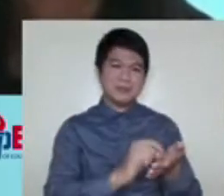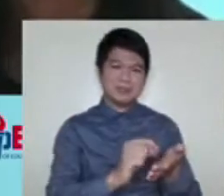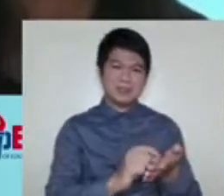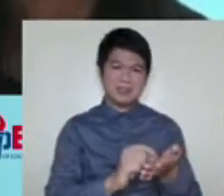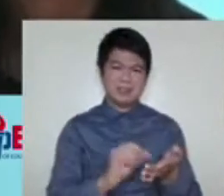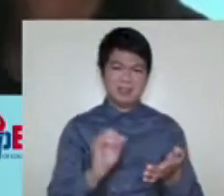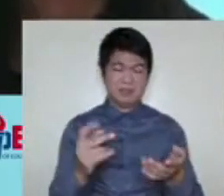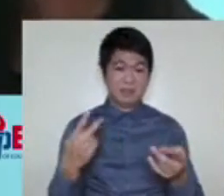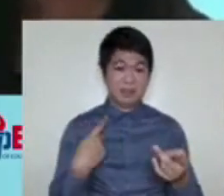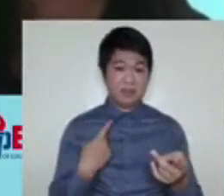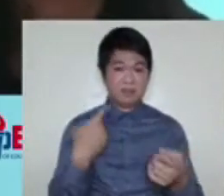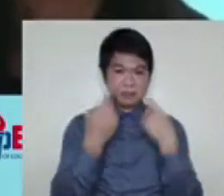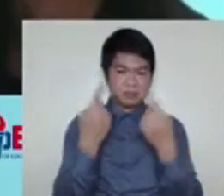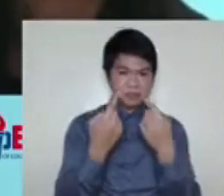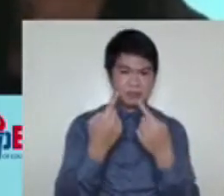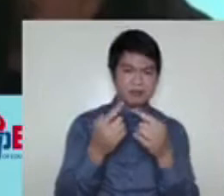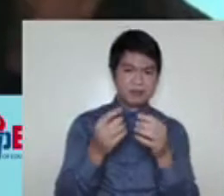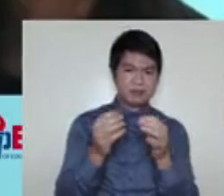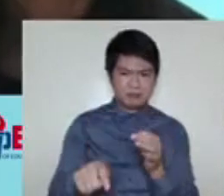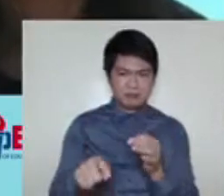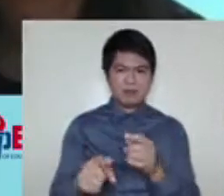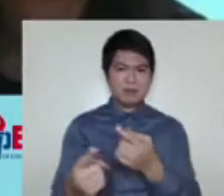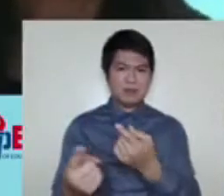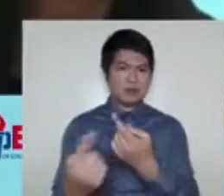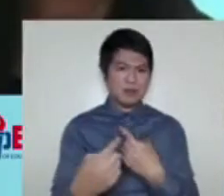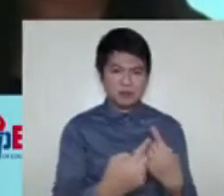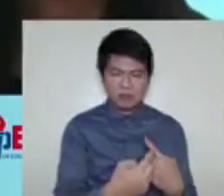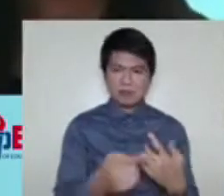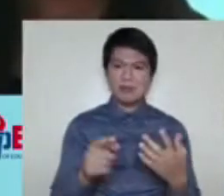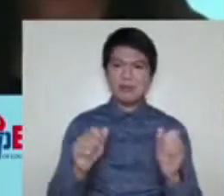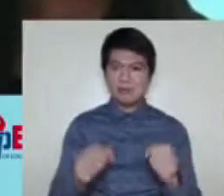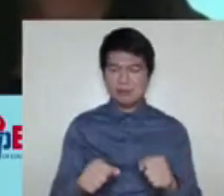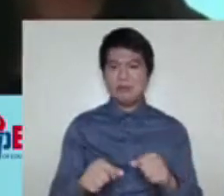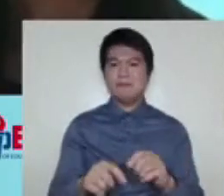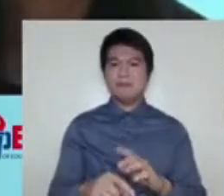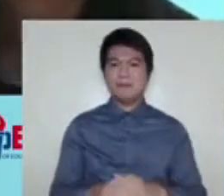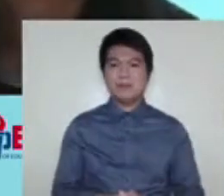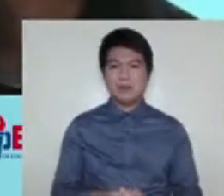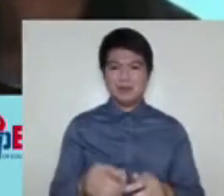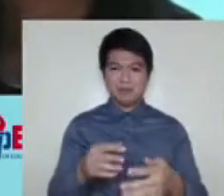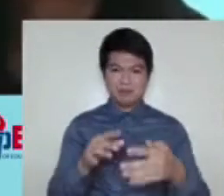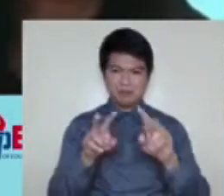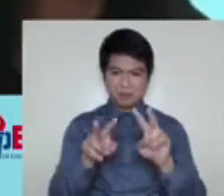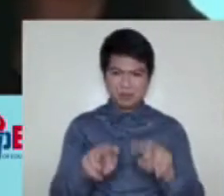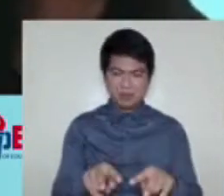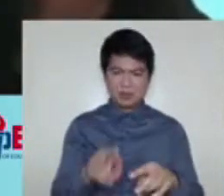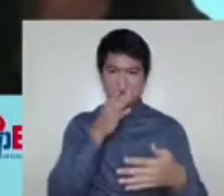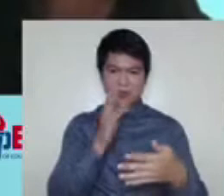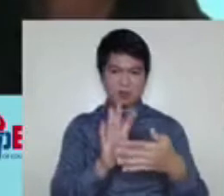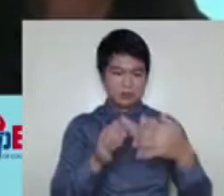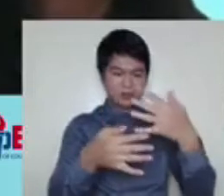we are continuously monitoring our comment box so we can answer or address your concerns in real